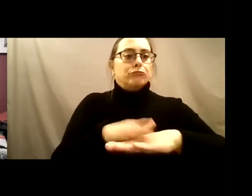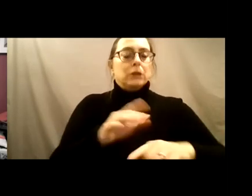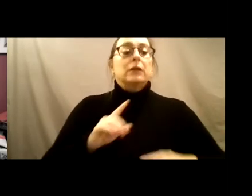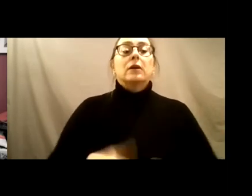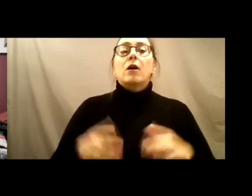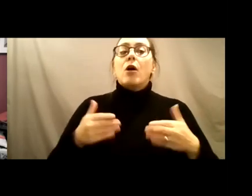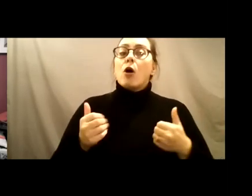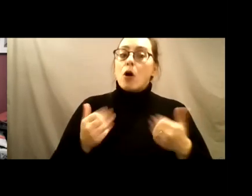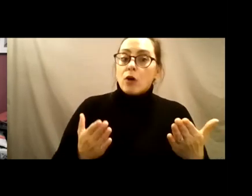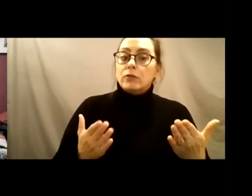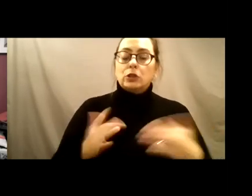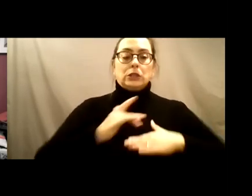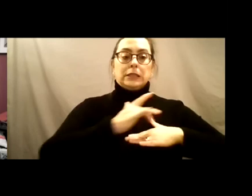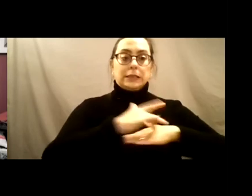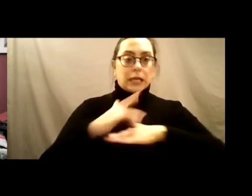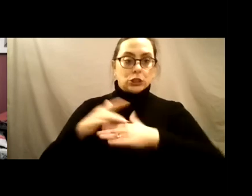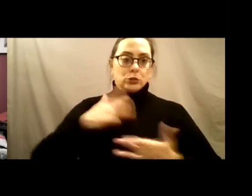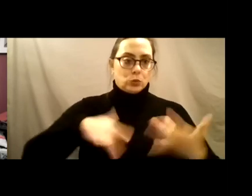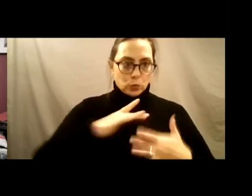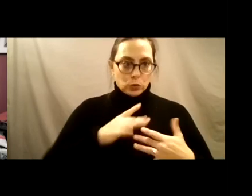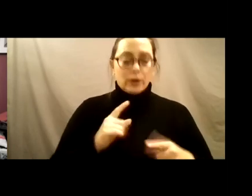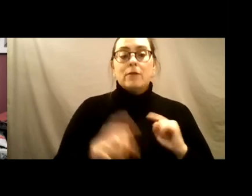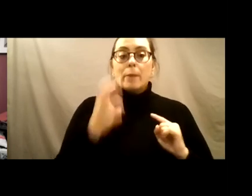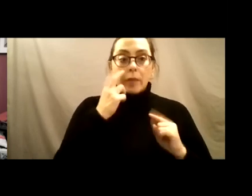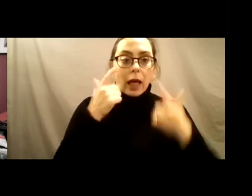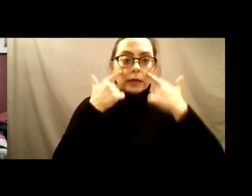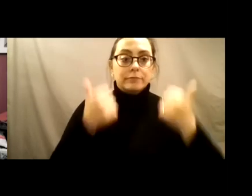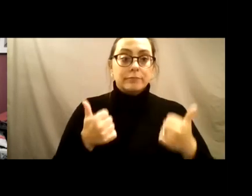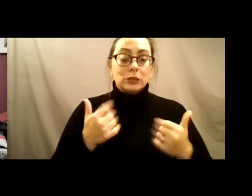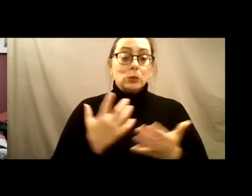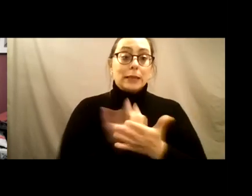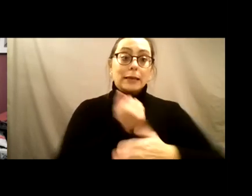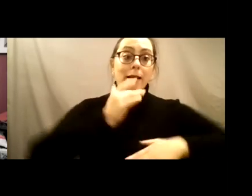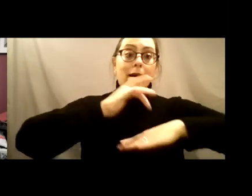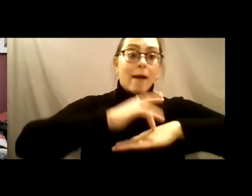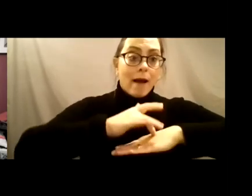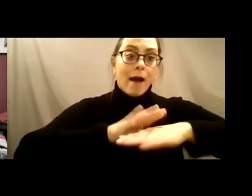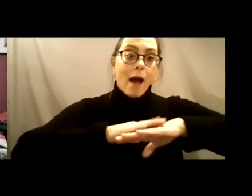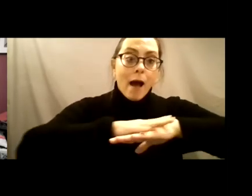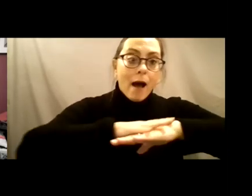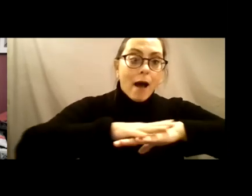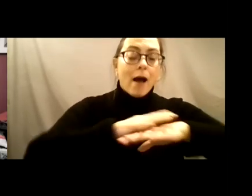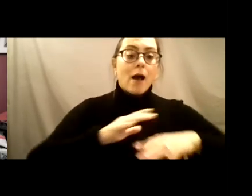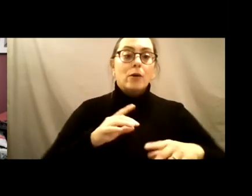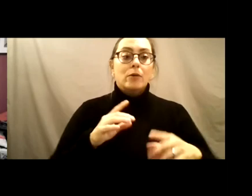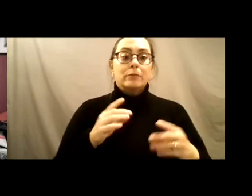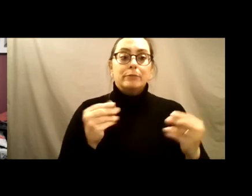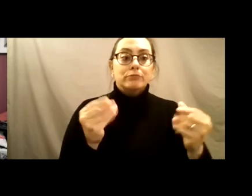when possible, an invitation for blind and low vision visitors to get a tactile sense of what it is presented on stage or in a